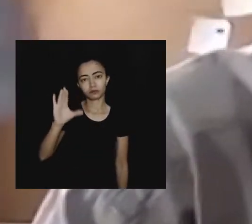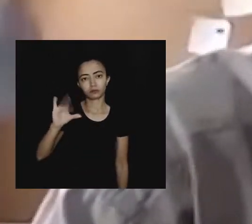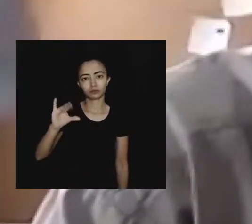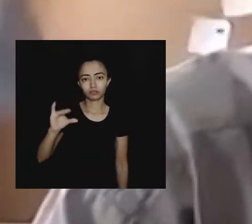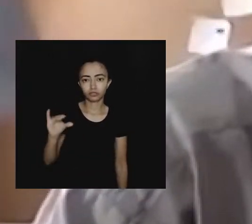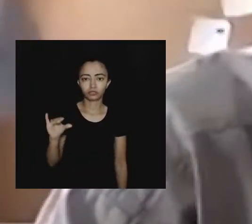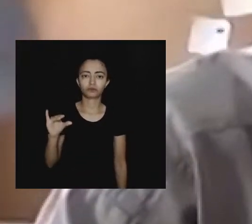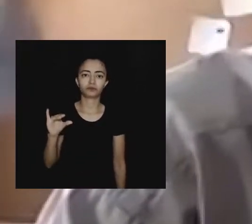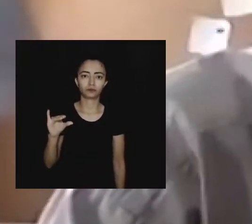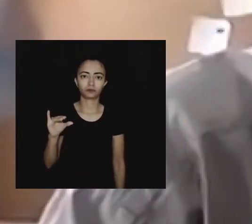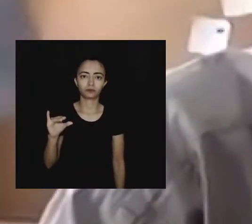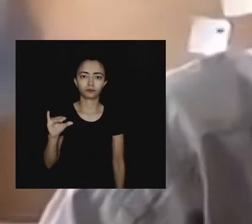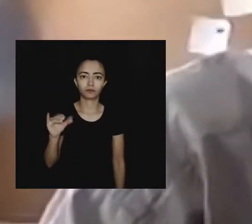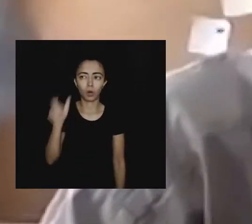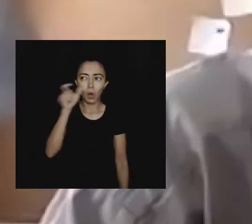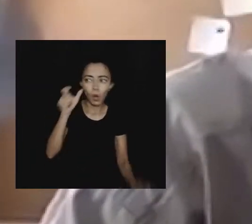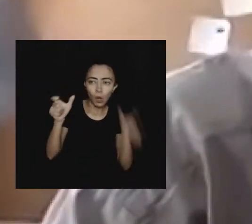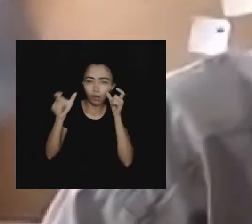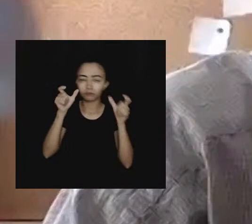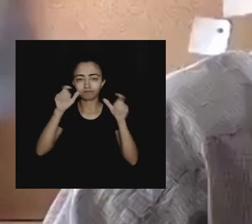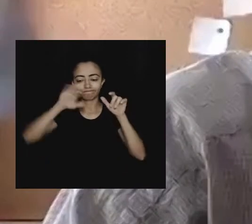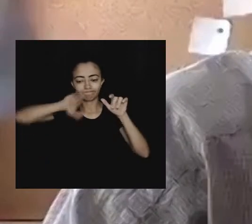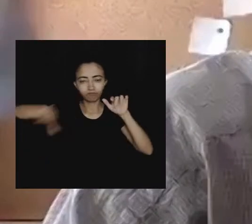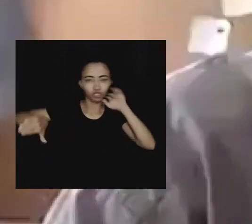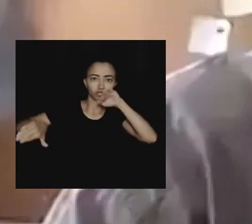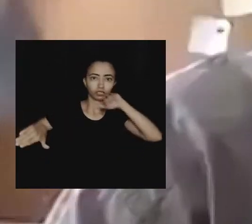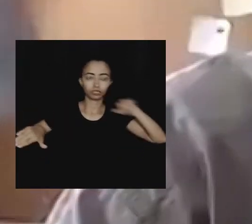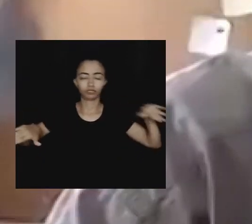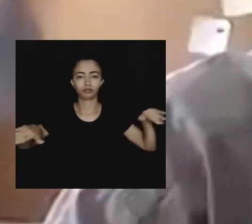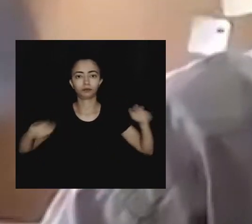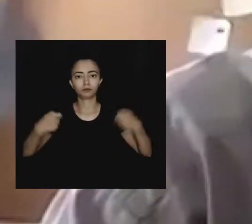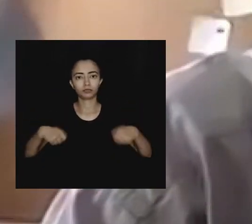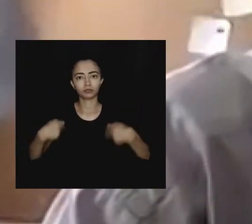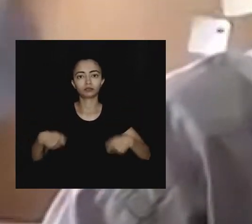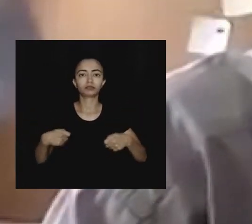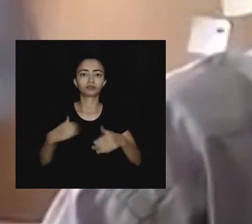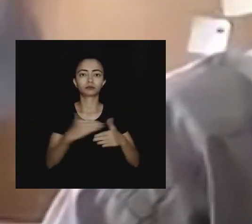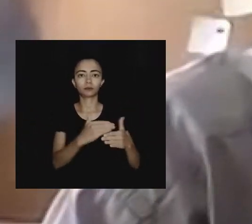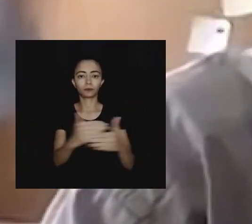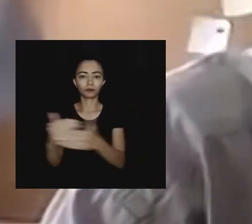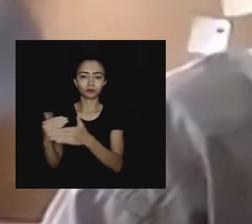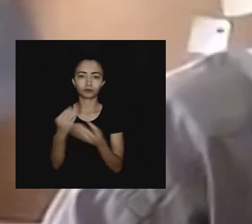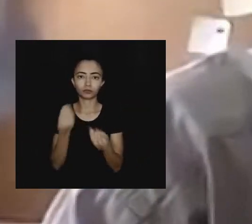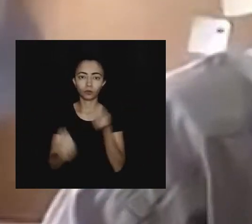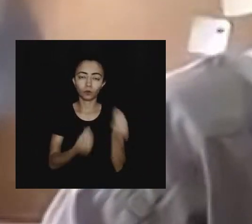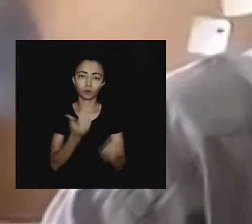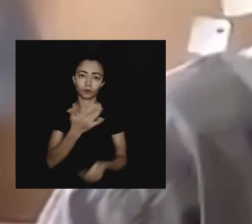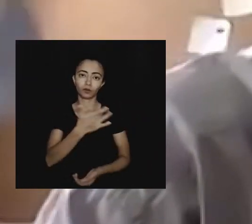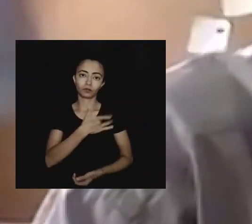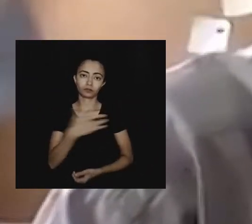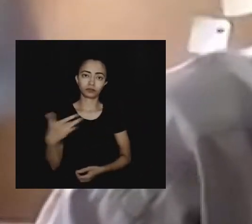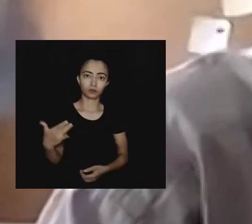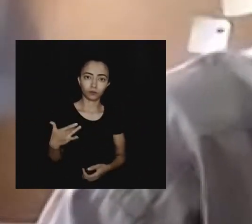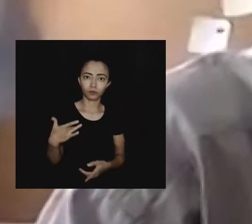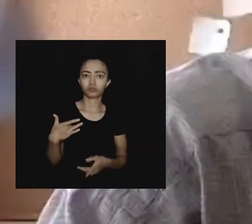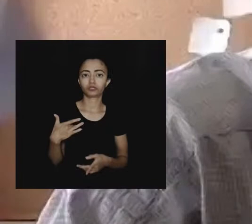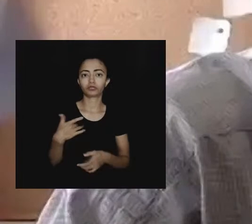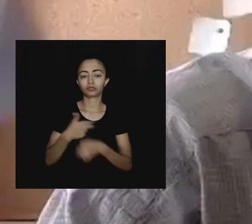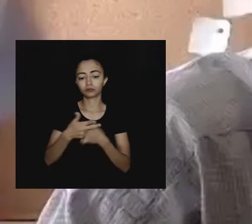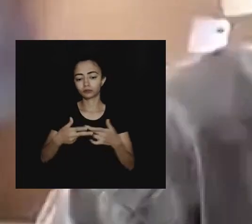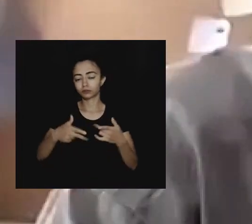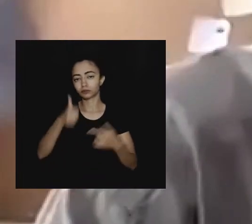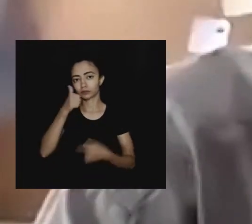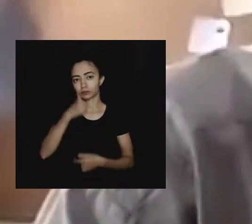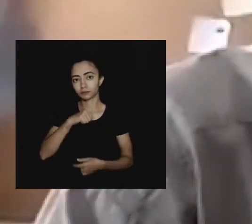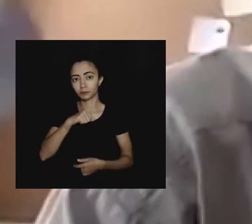of conflict, and provide evidence that is precise and impartial about the health of